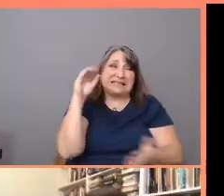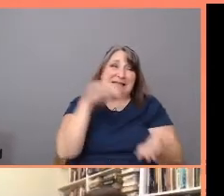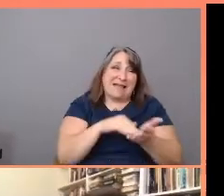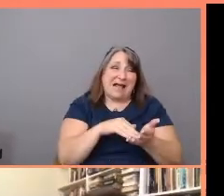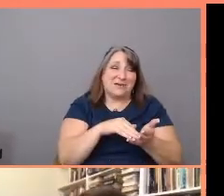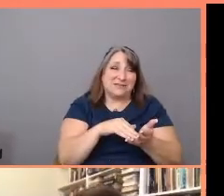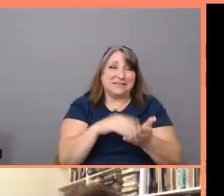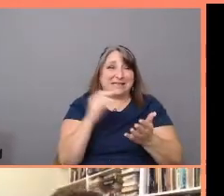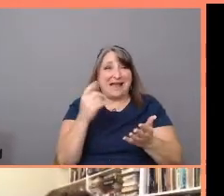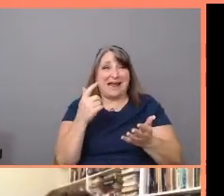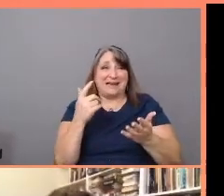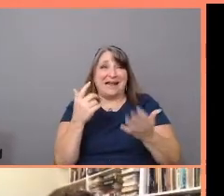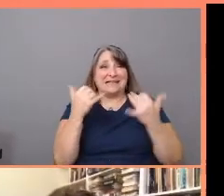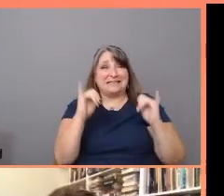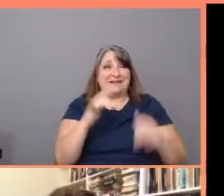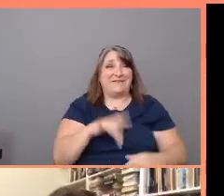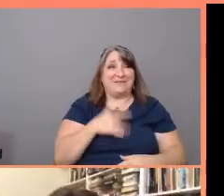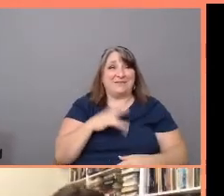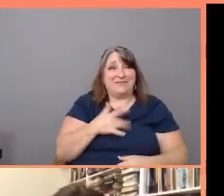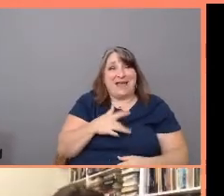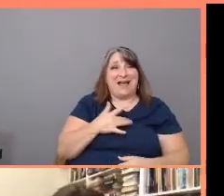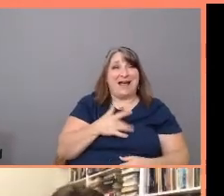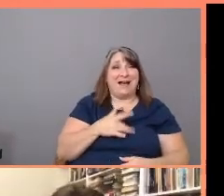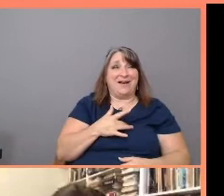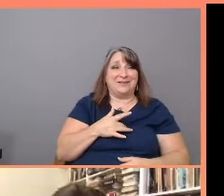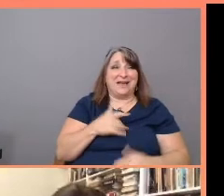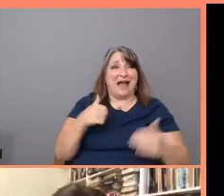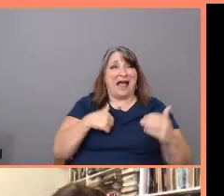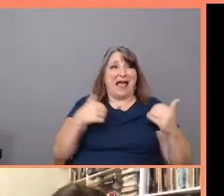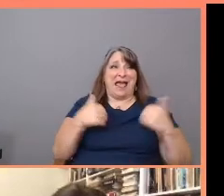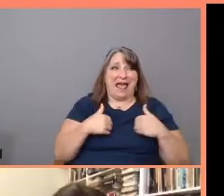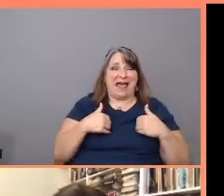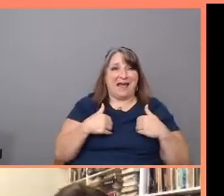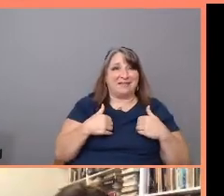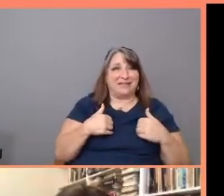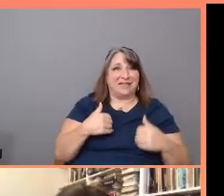still felt at least I had the wherewithal to think about,